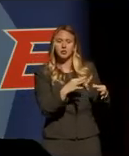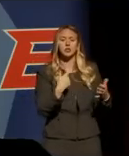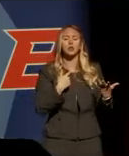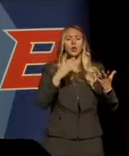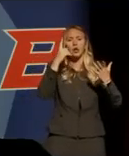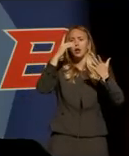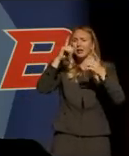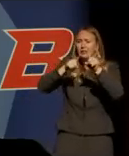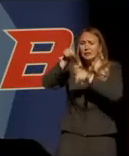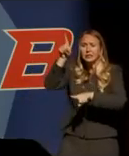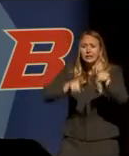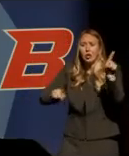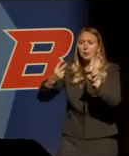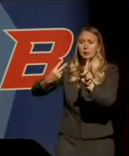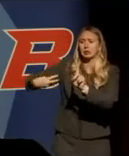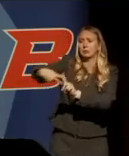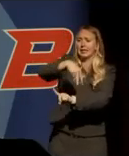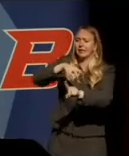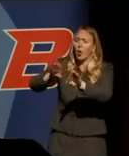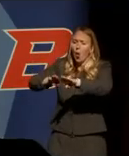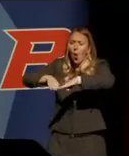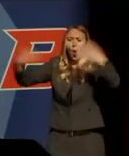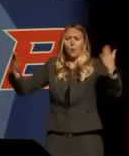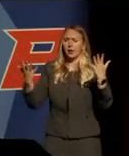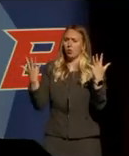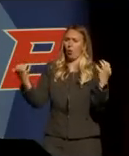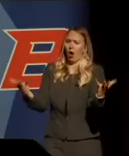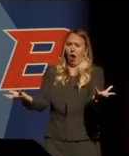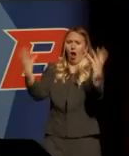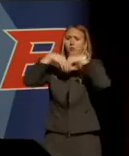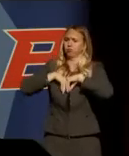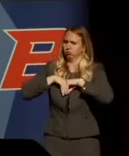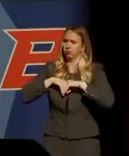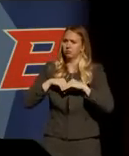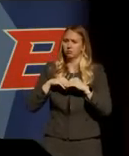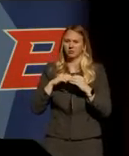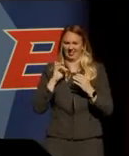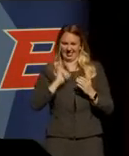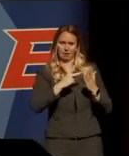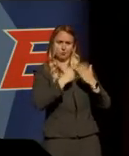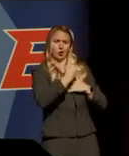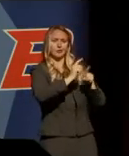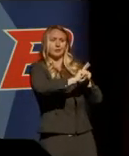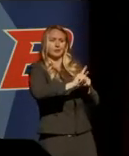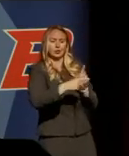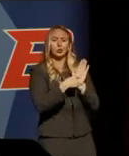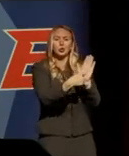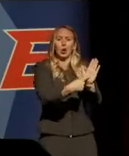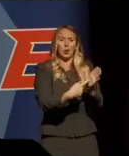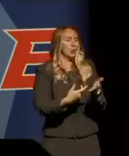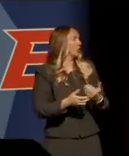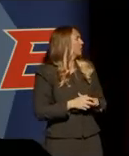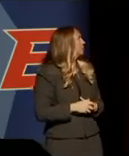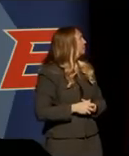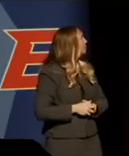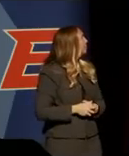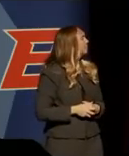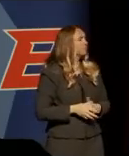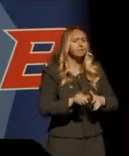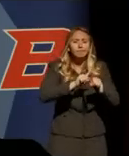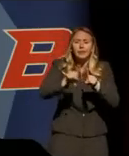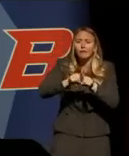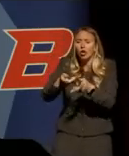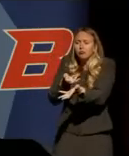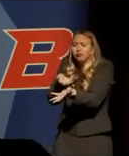of perspectives, and that's what these projects show us. Kinds of engagement, different kinds of engagement with